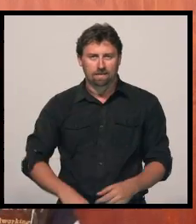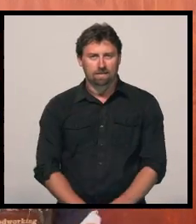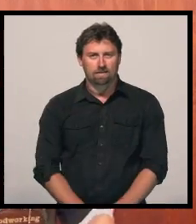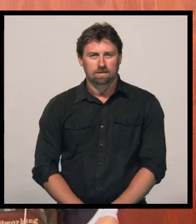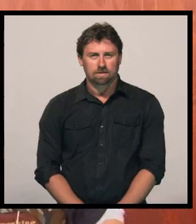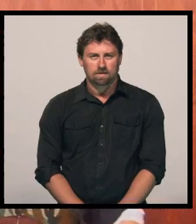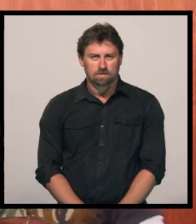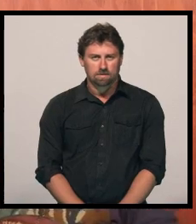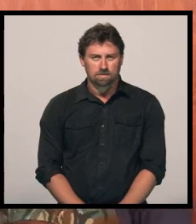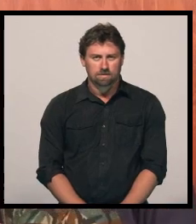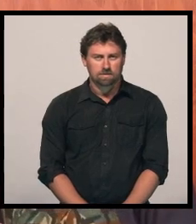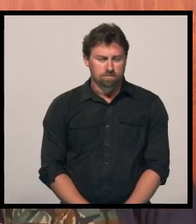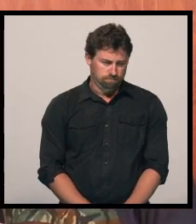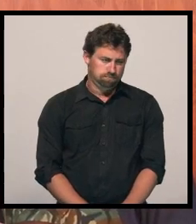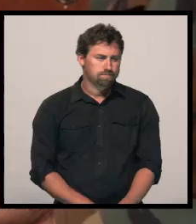Mate, I'm impressed.